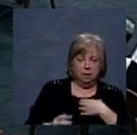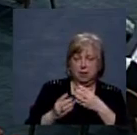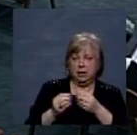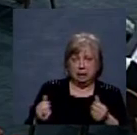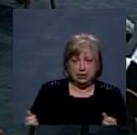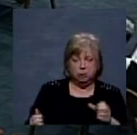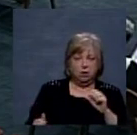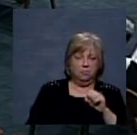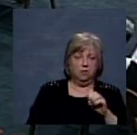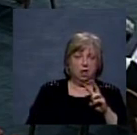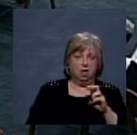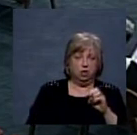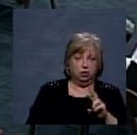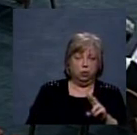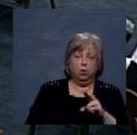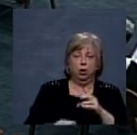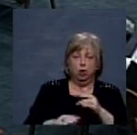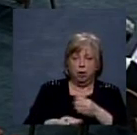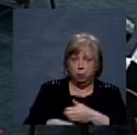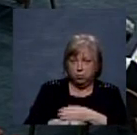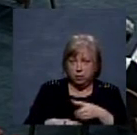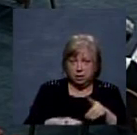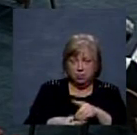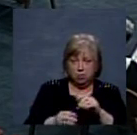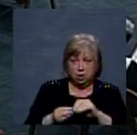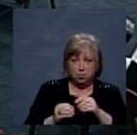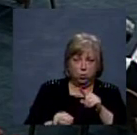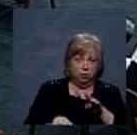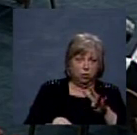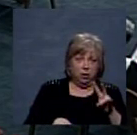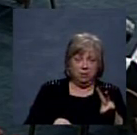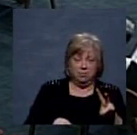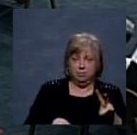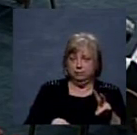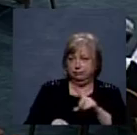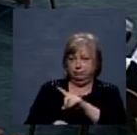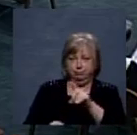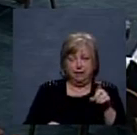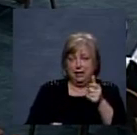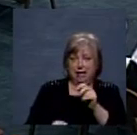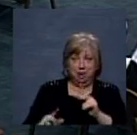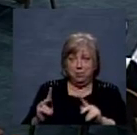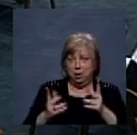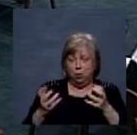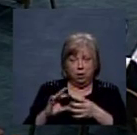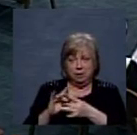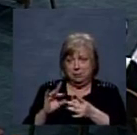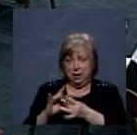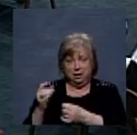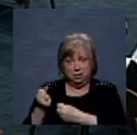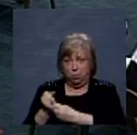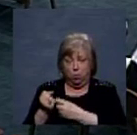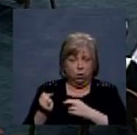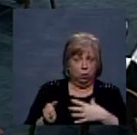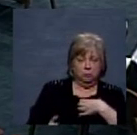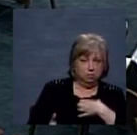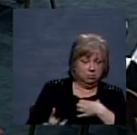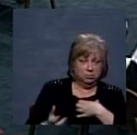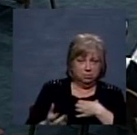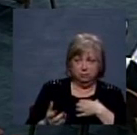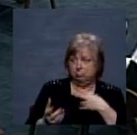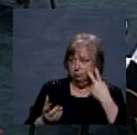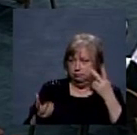of sewer improvement district 147? Anybody who wishes to speak either in favor or opposed to this ordinance?